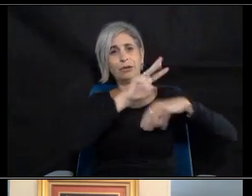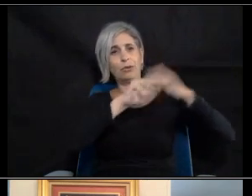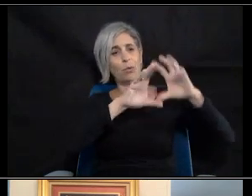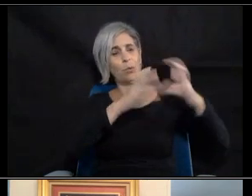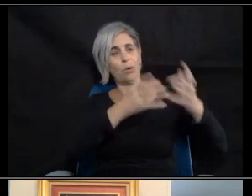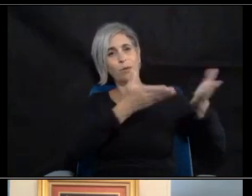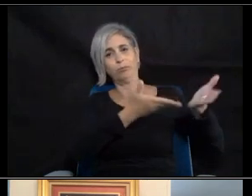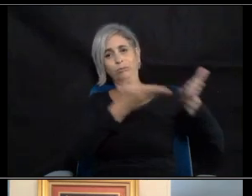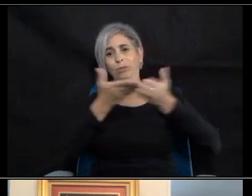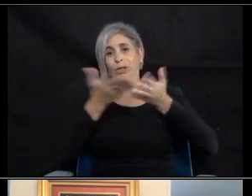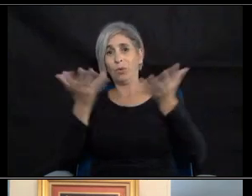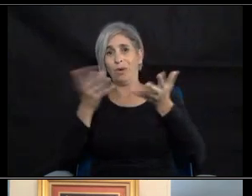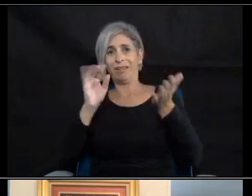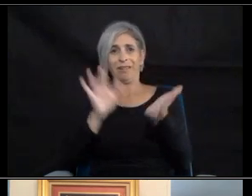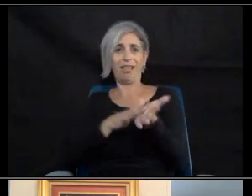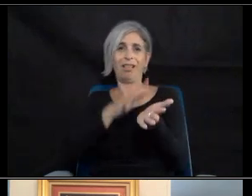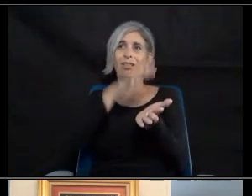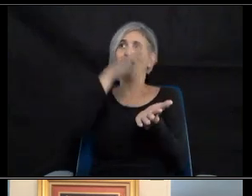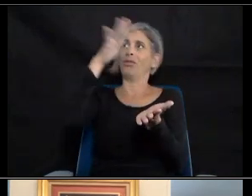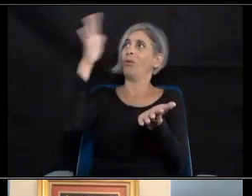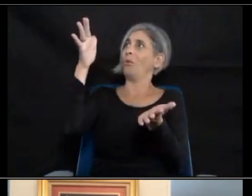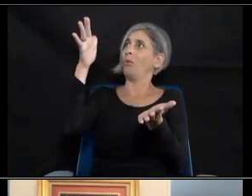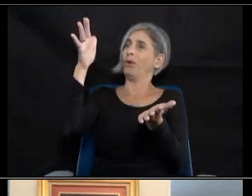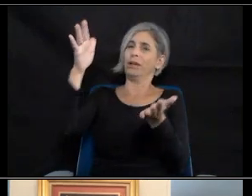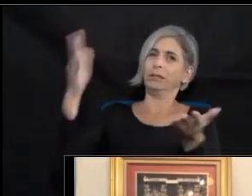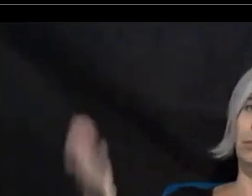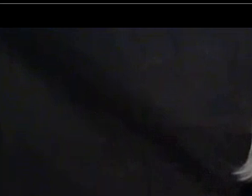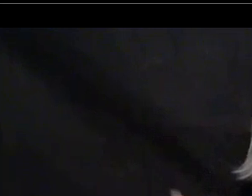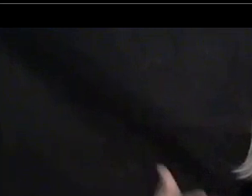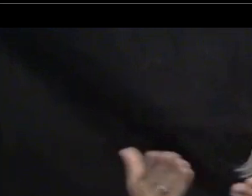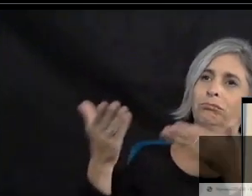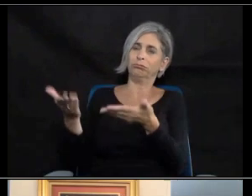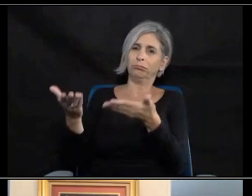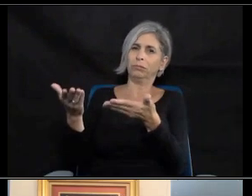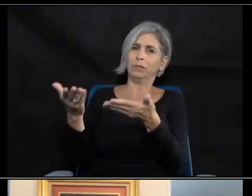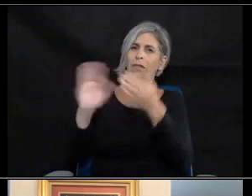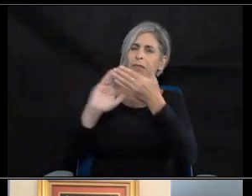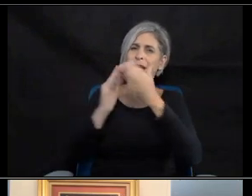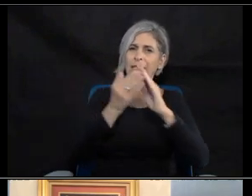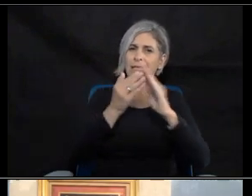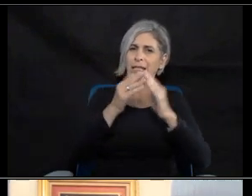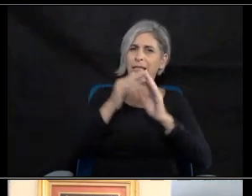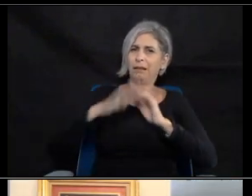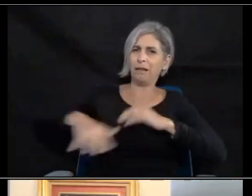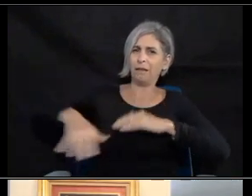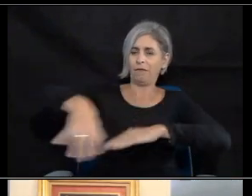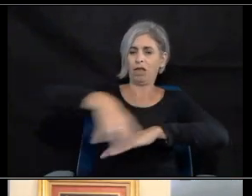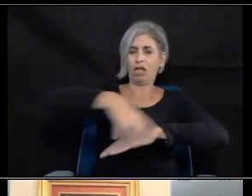their glory. Behold and visit, we pray, the cities of the earth,